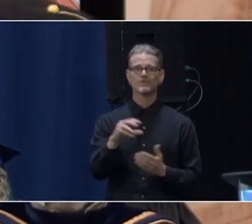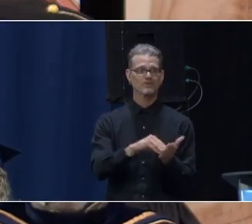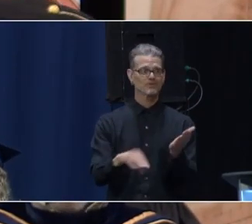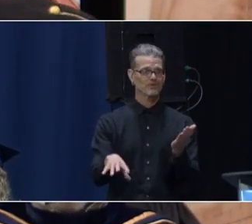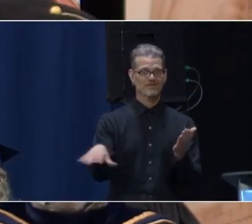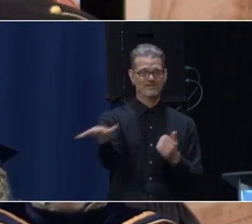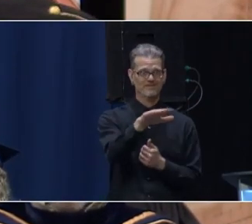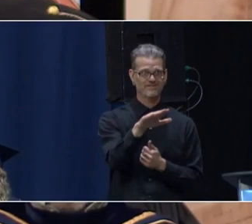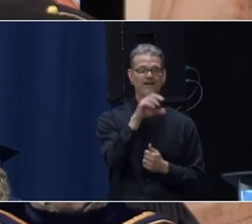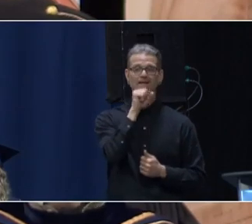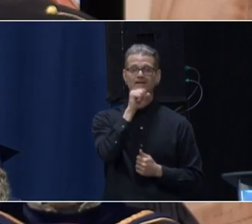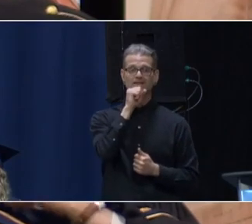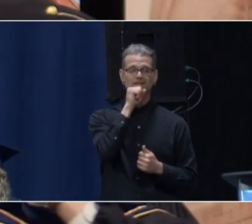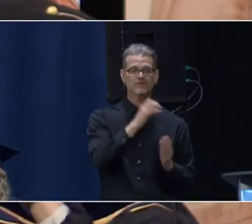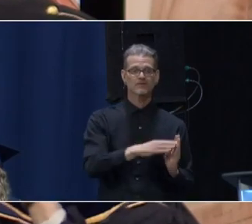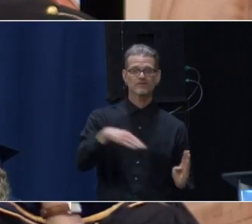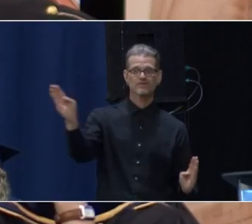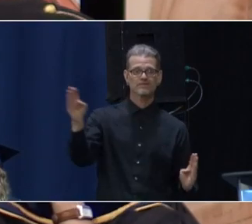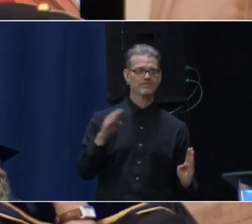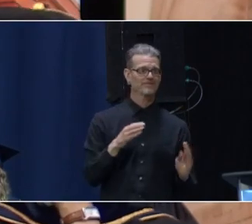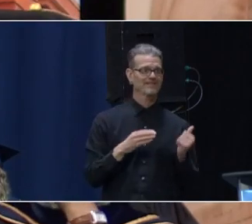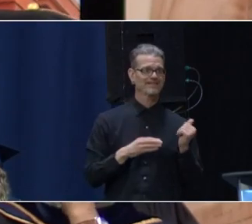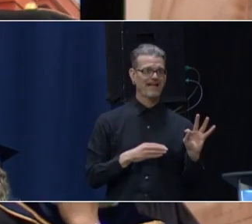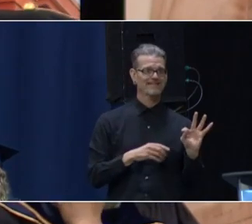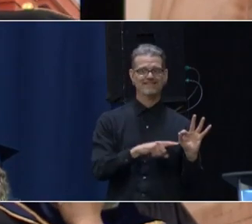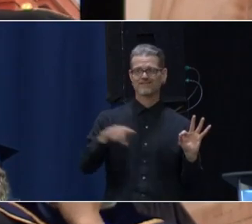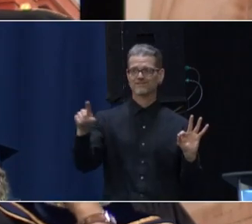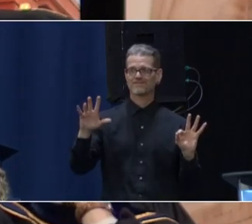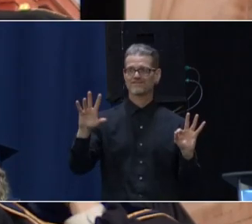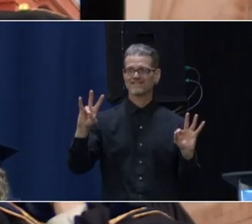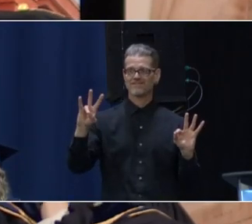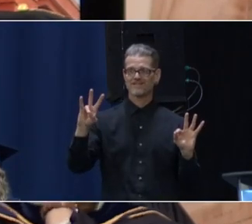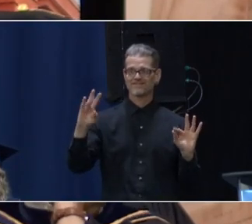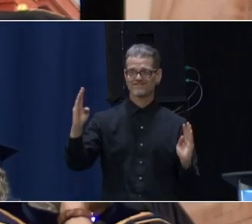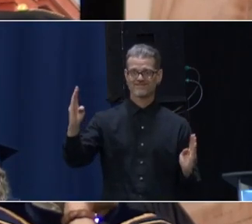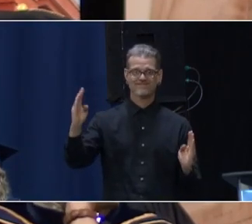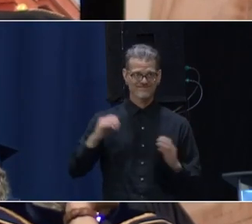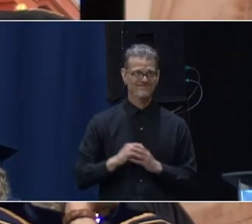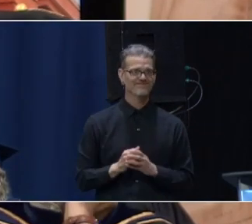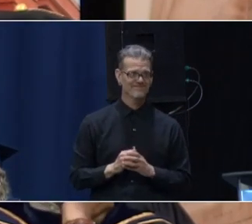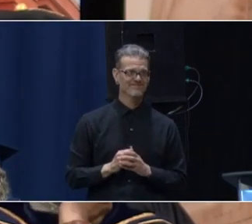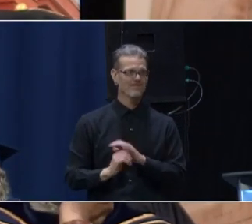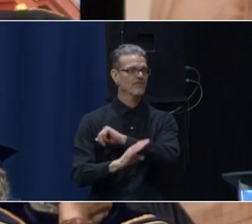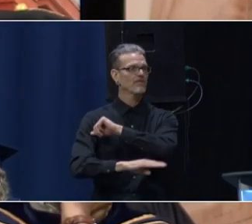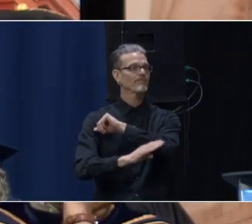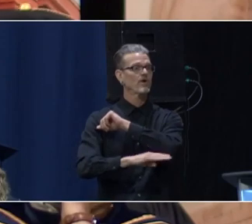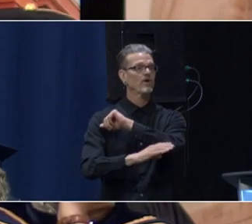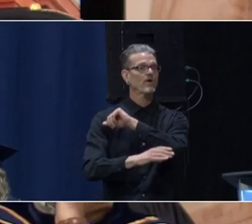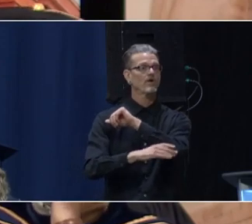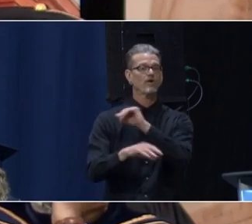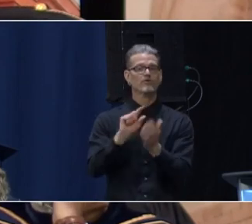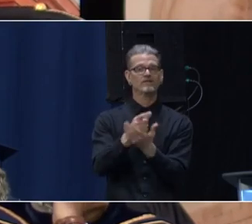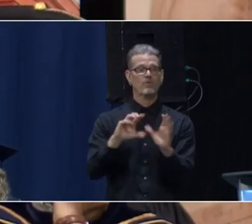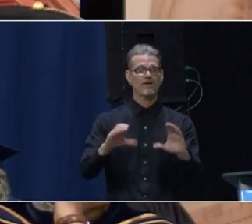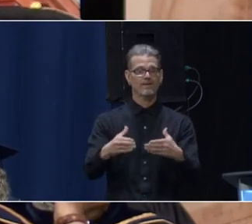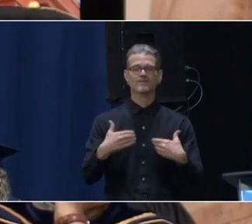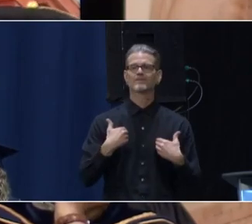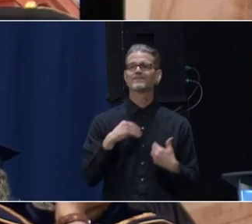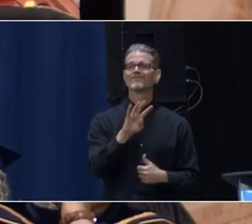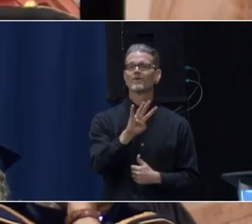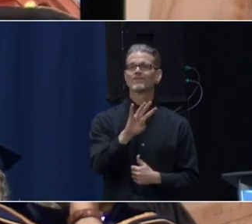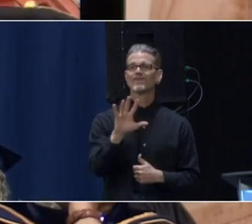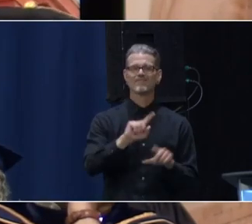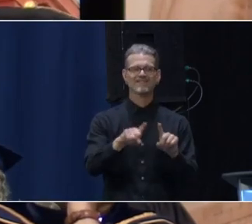You range in age from 19 to 57 years old. Our fall graduating class represents